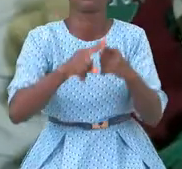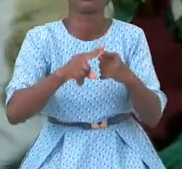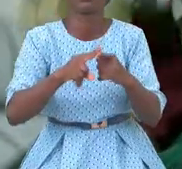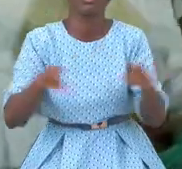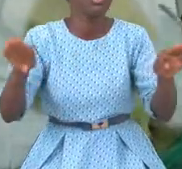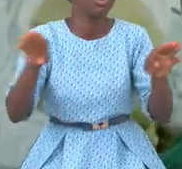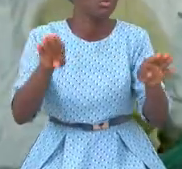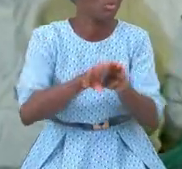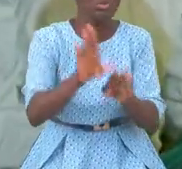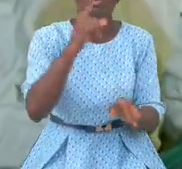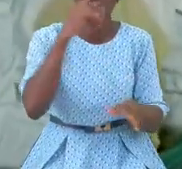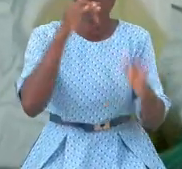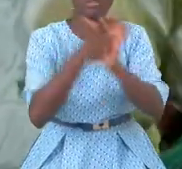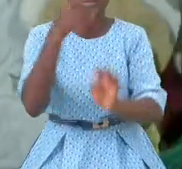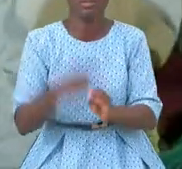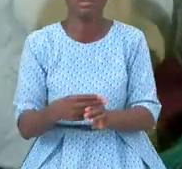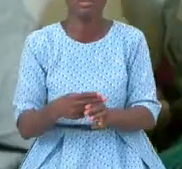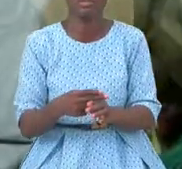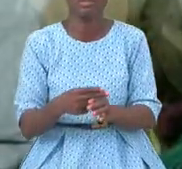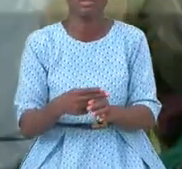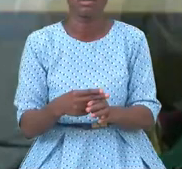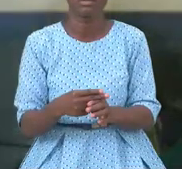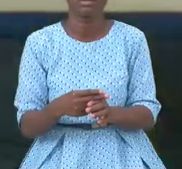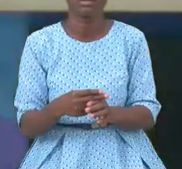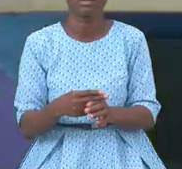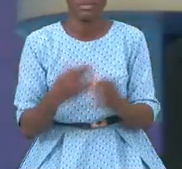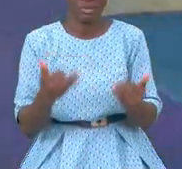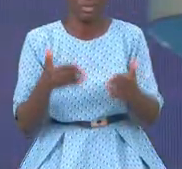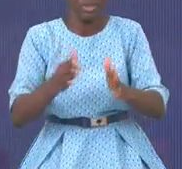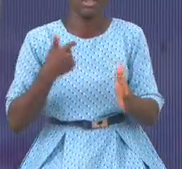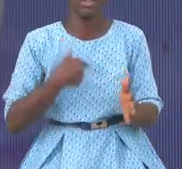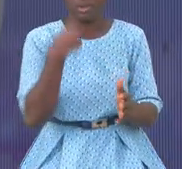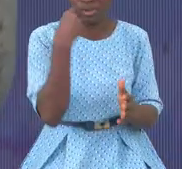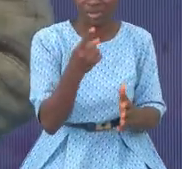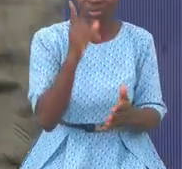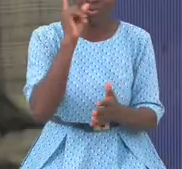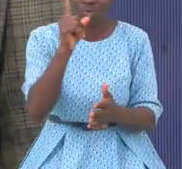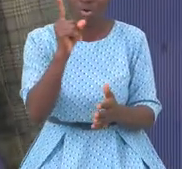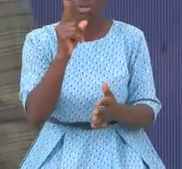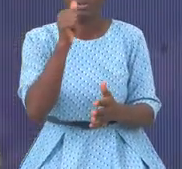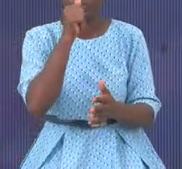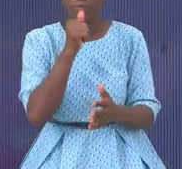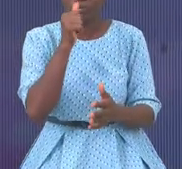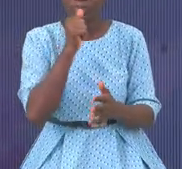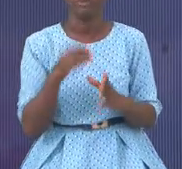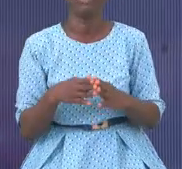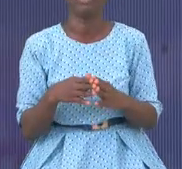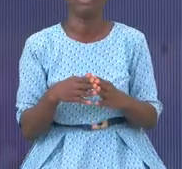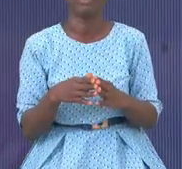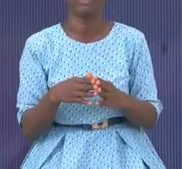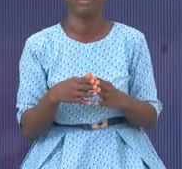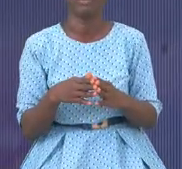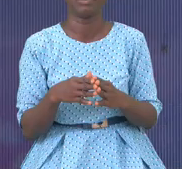Amen. Let me tell you one secret you may not know. Satan is